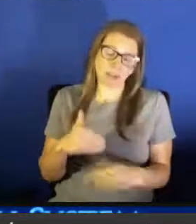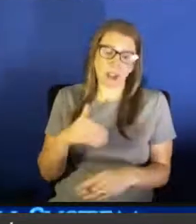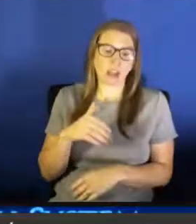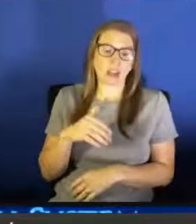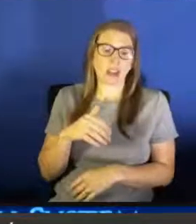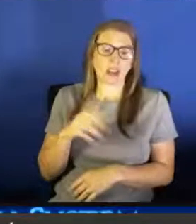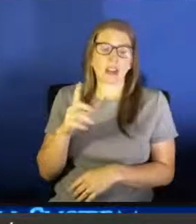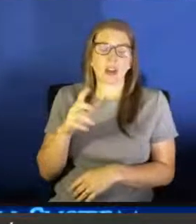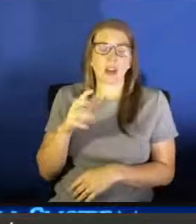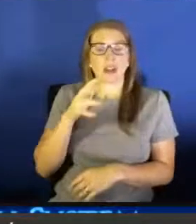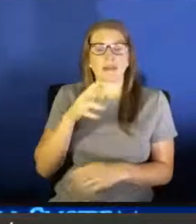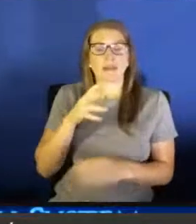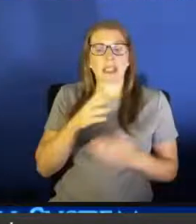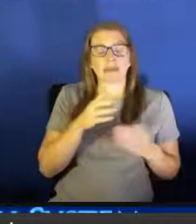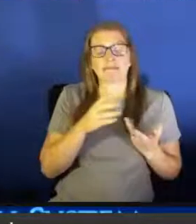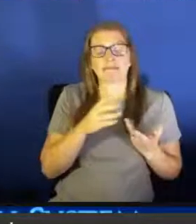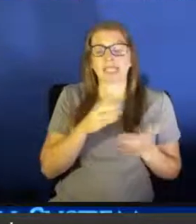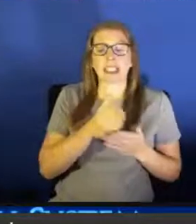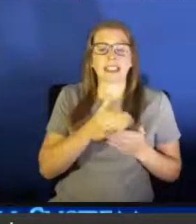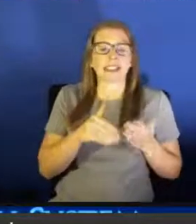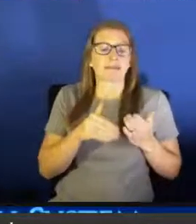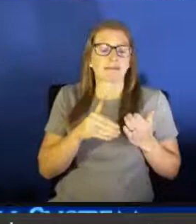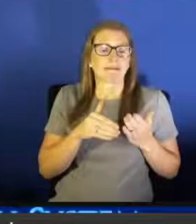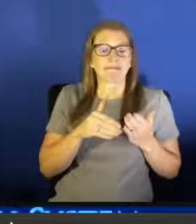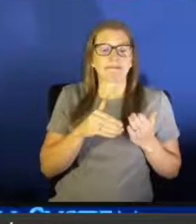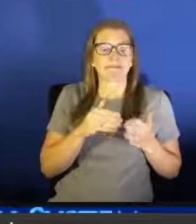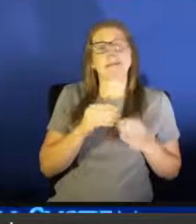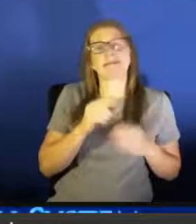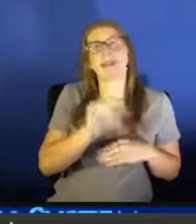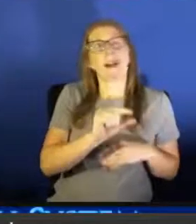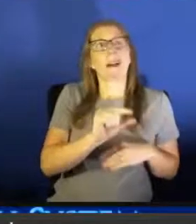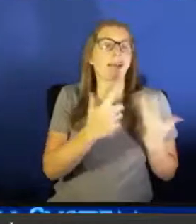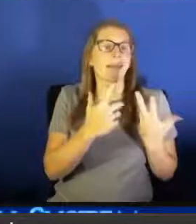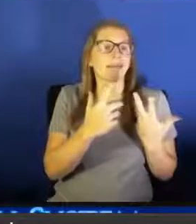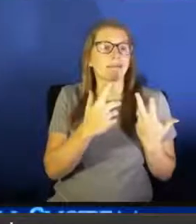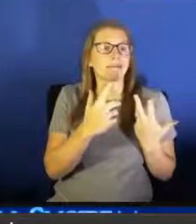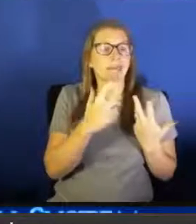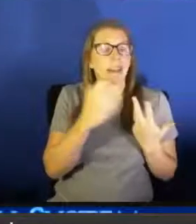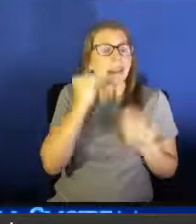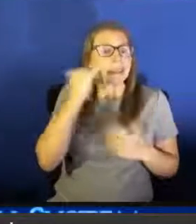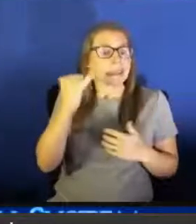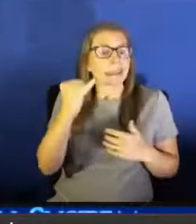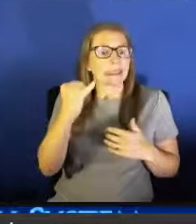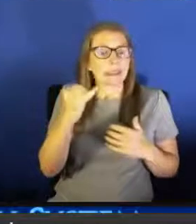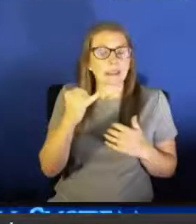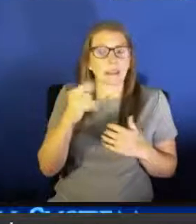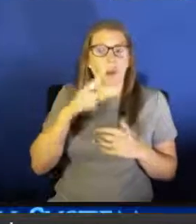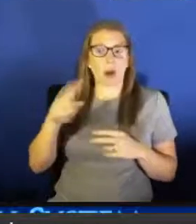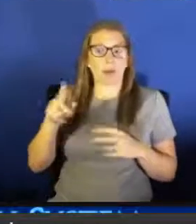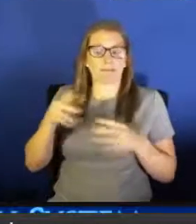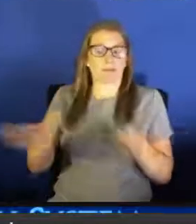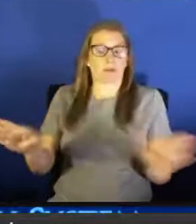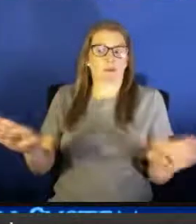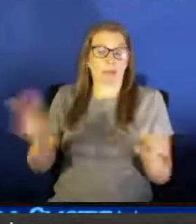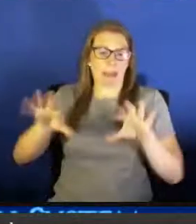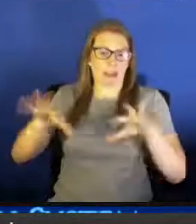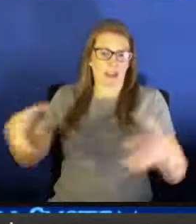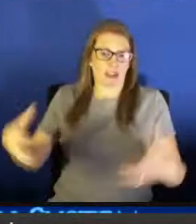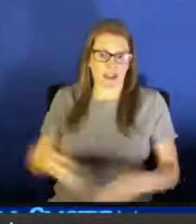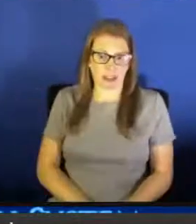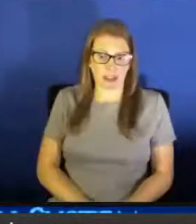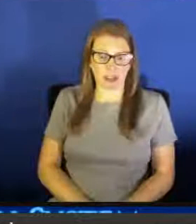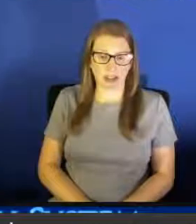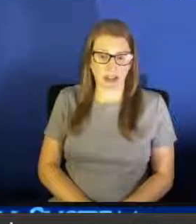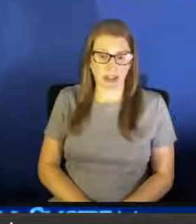I think a lot of patients postponed their care during the pandemic. And some of that made sense, obviously. They didn't have access to hospitals. They wanted to